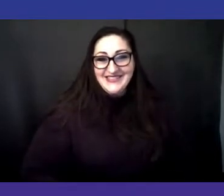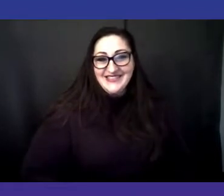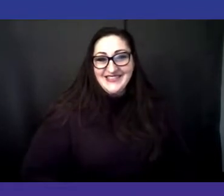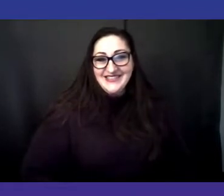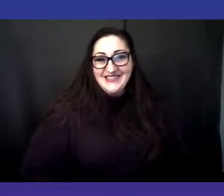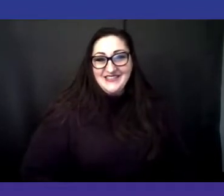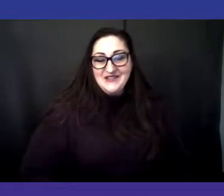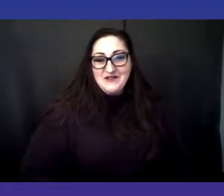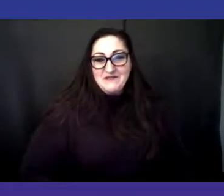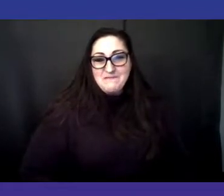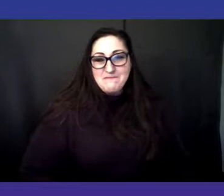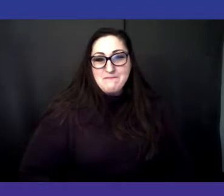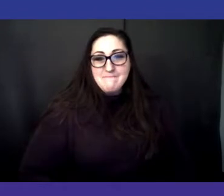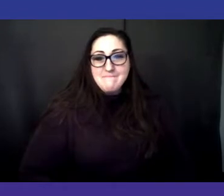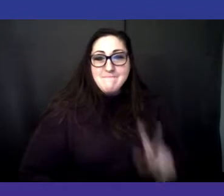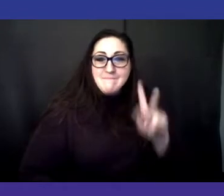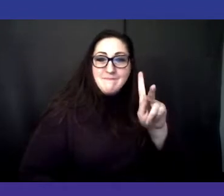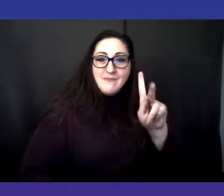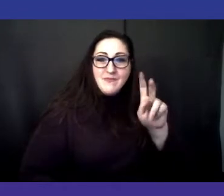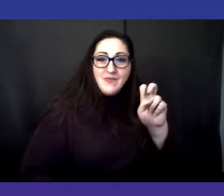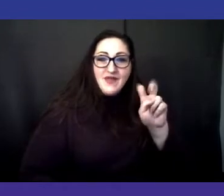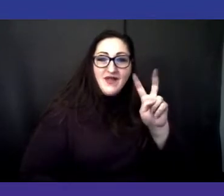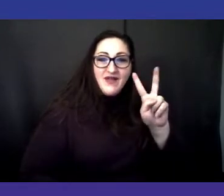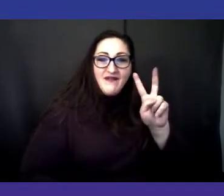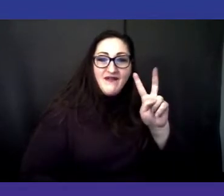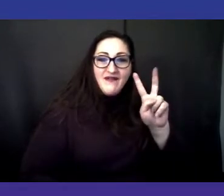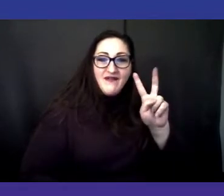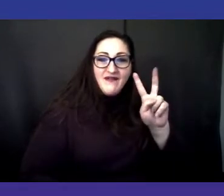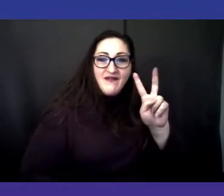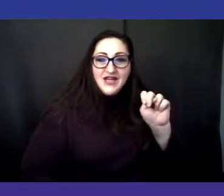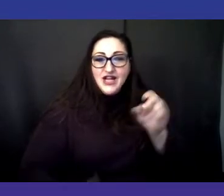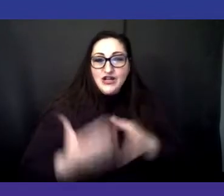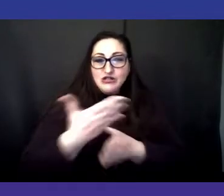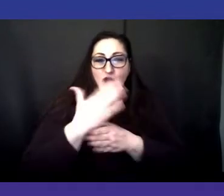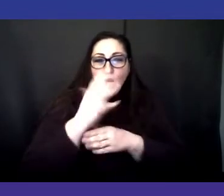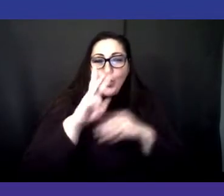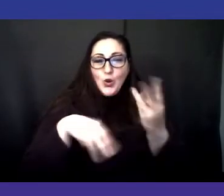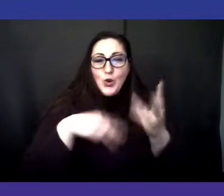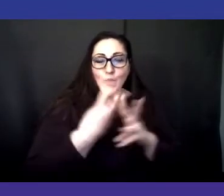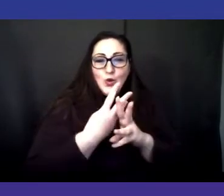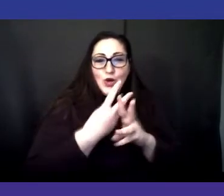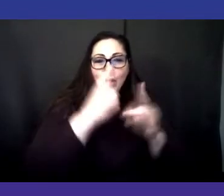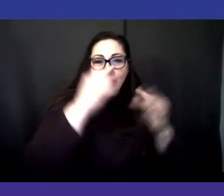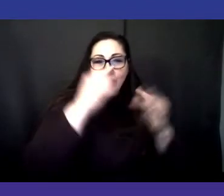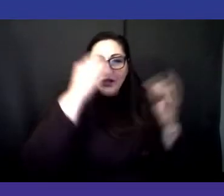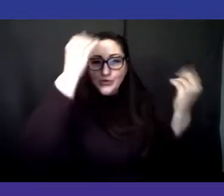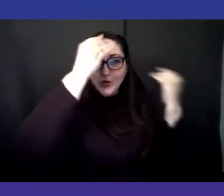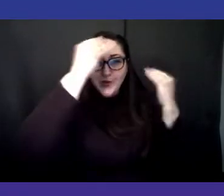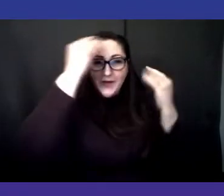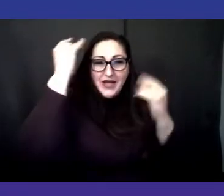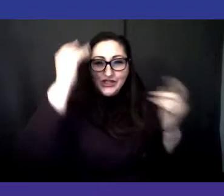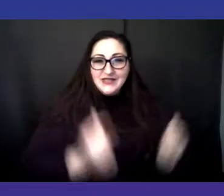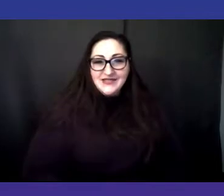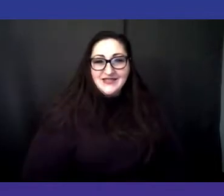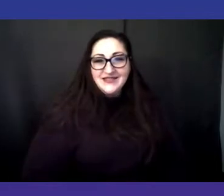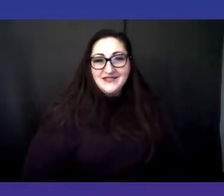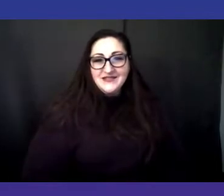Kevin, can you share your world ruminations? Yeah, this is